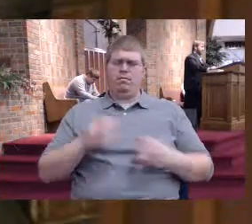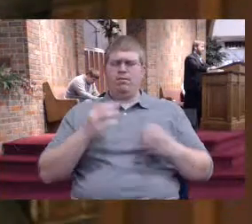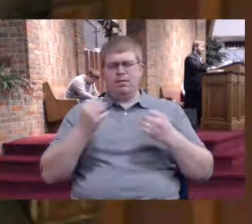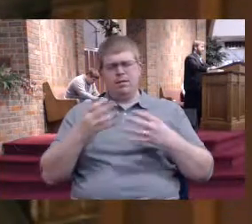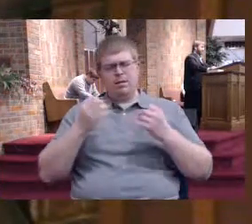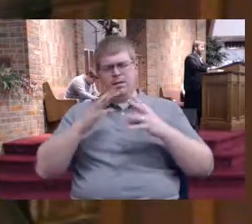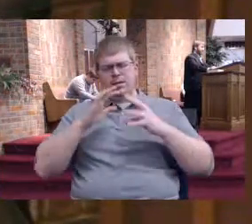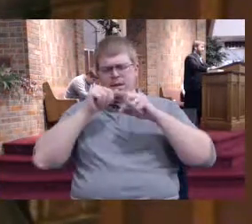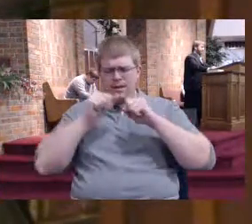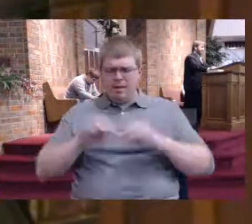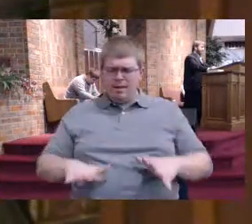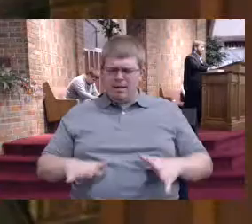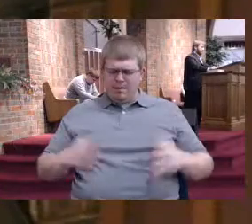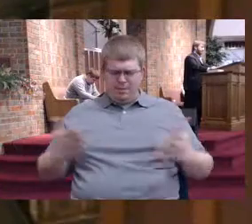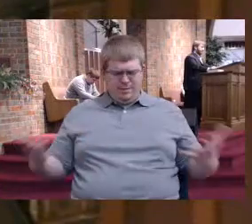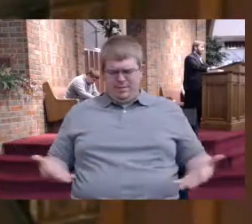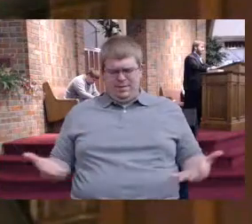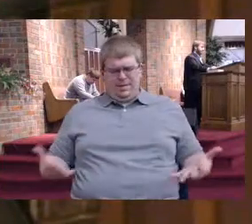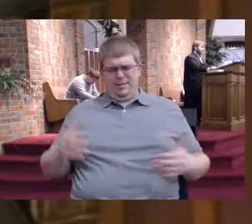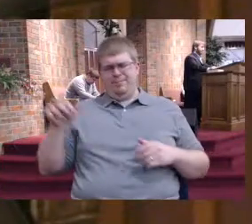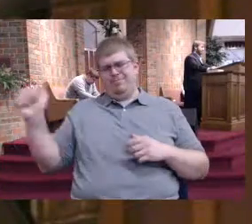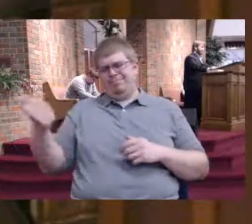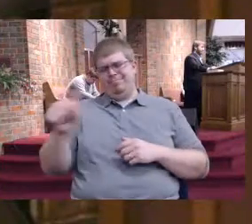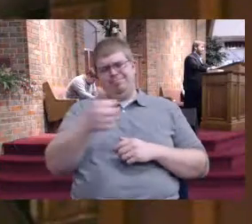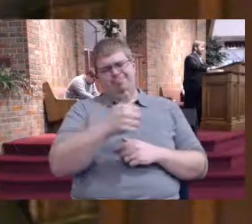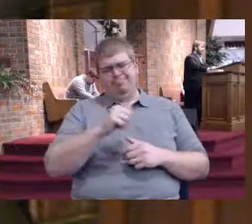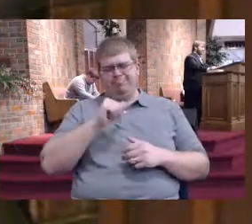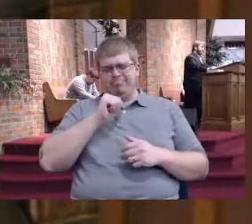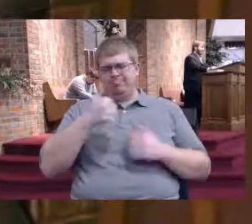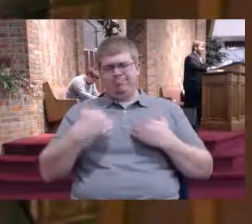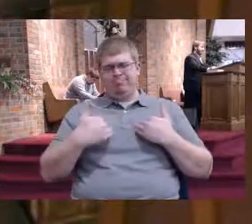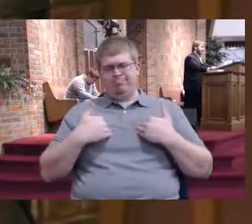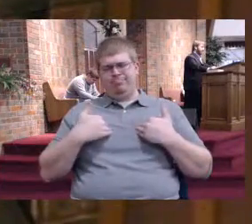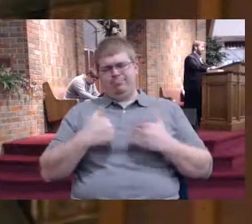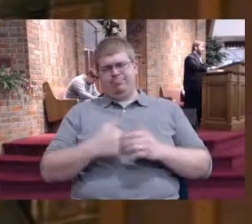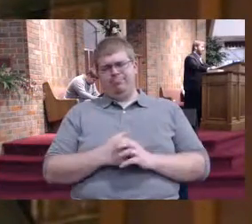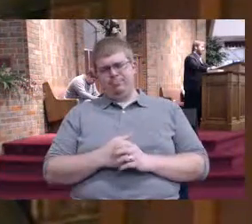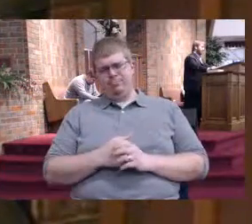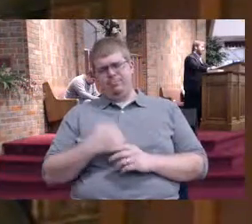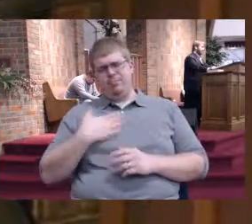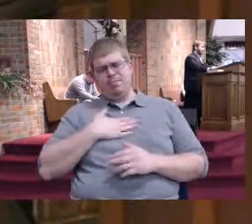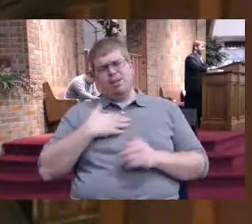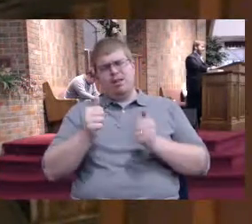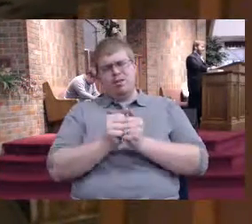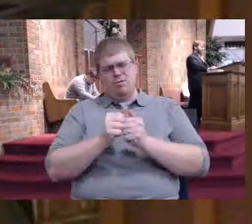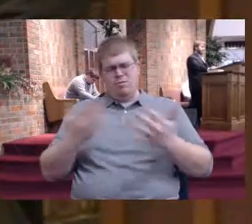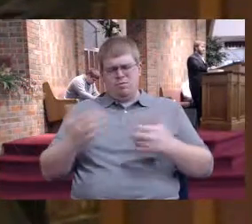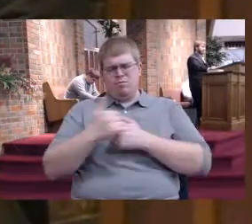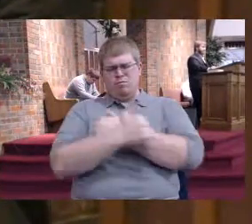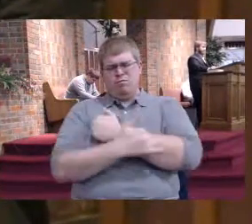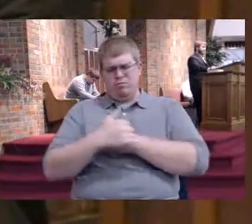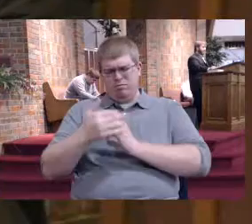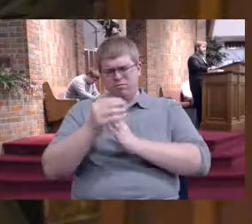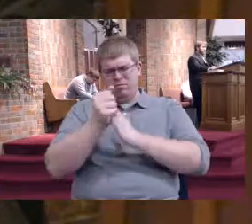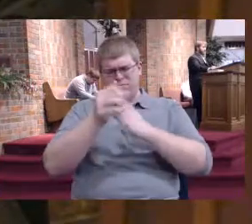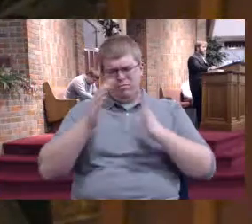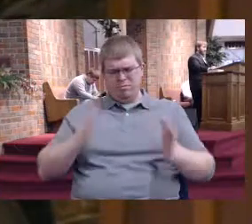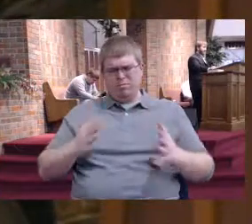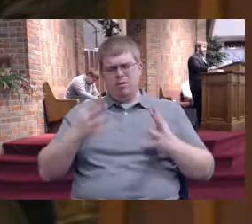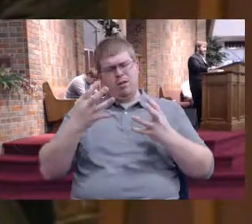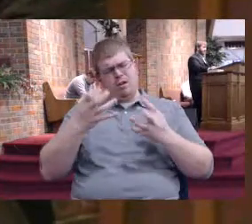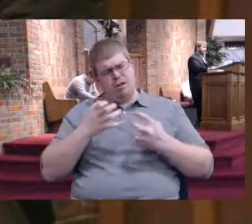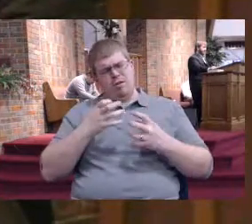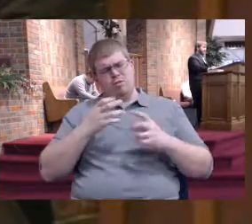have. Ask you to be with our leaders and help them to want to strive to look towards you and seek